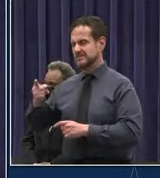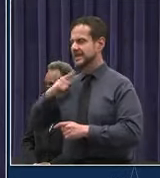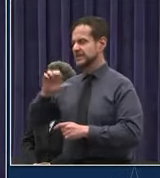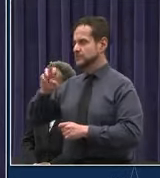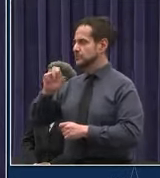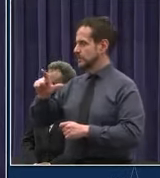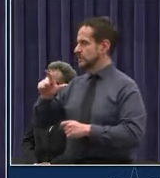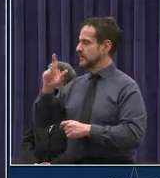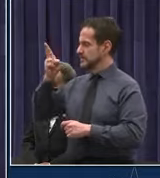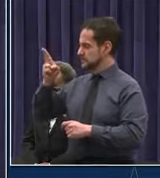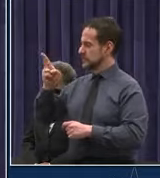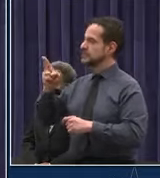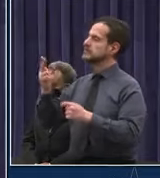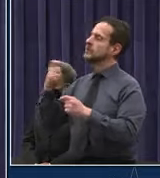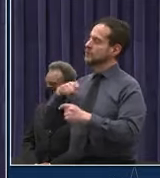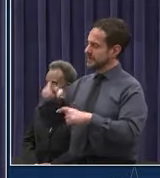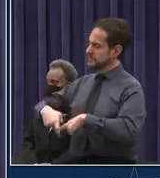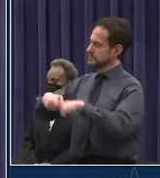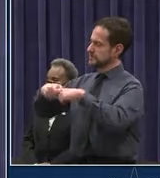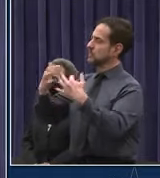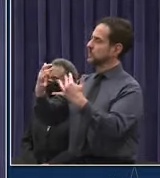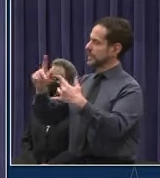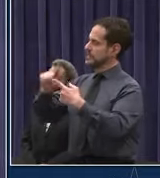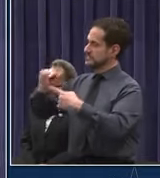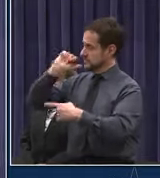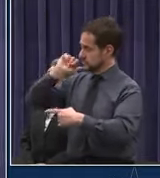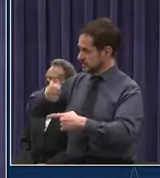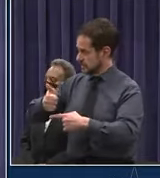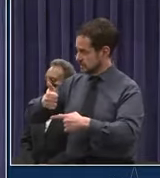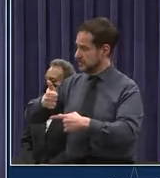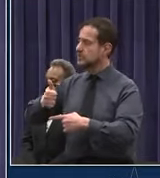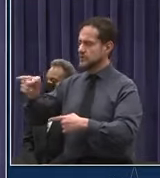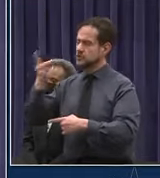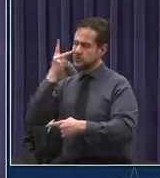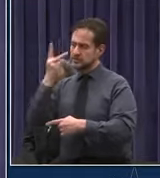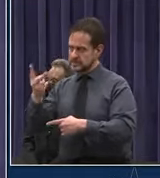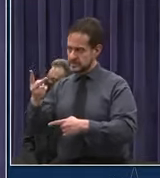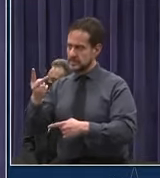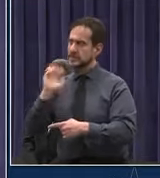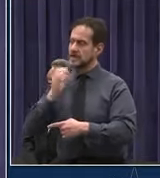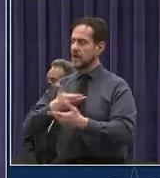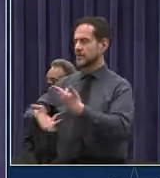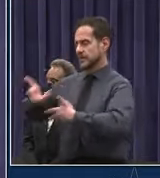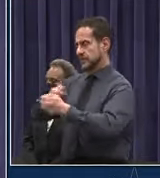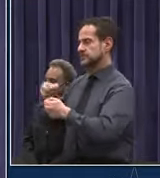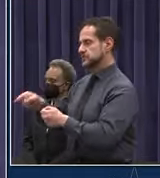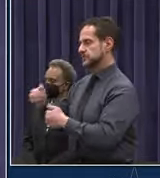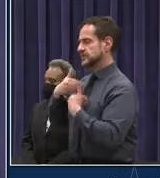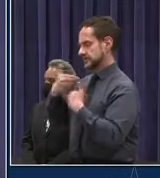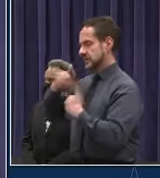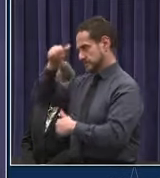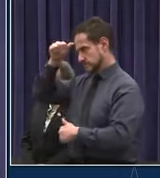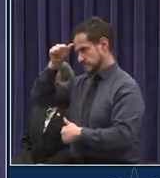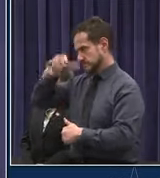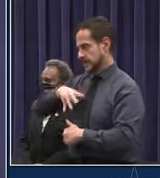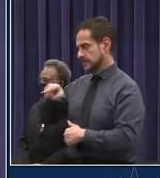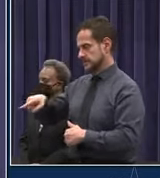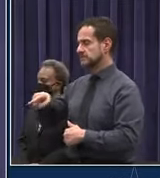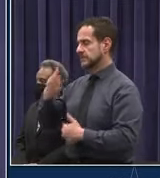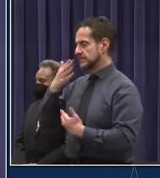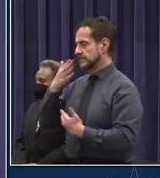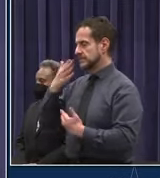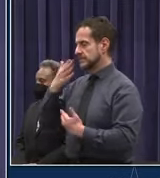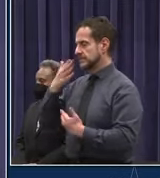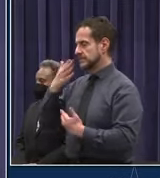authorities before this incident? Did you know that they were affiliated to the gangs? Do you know they have